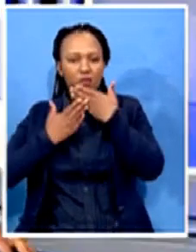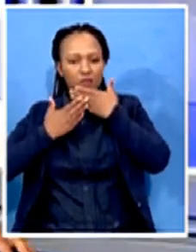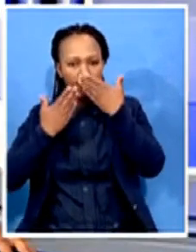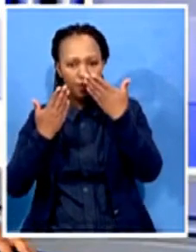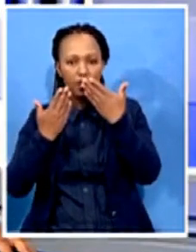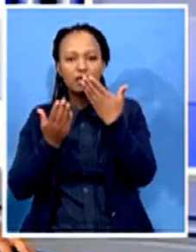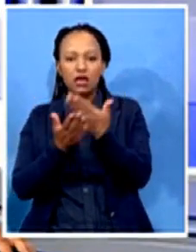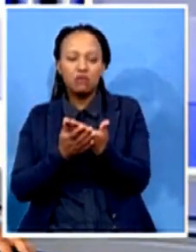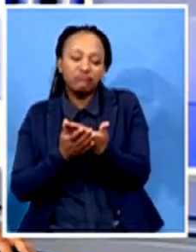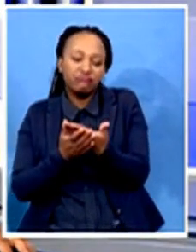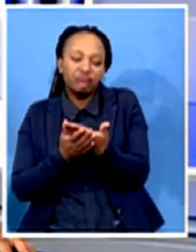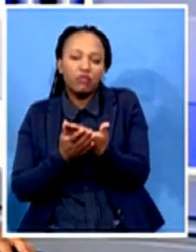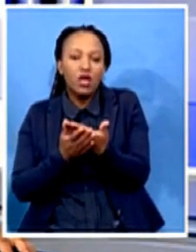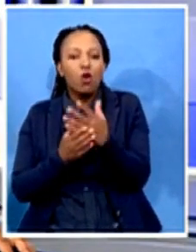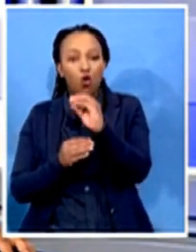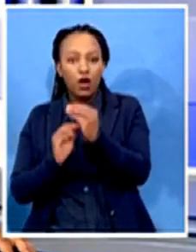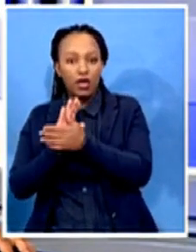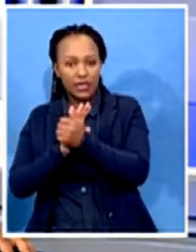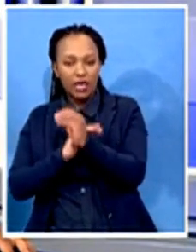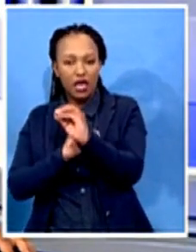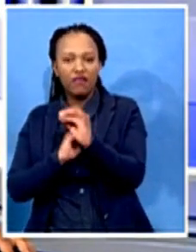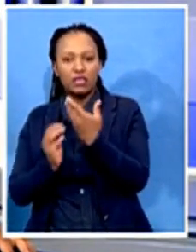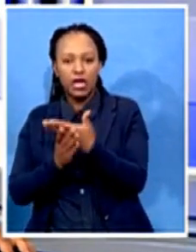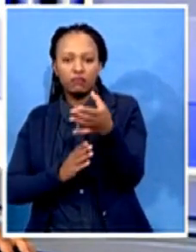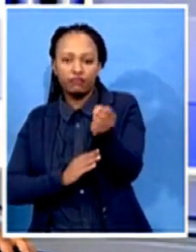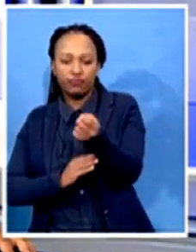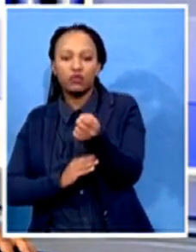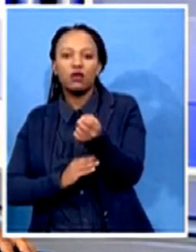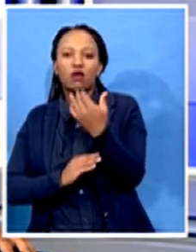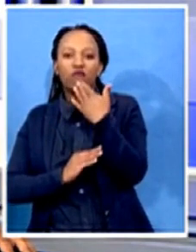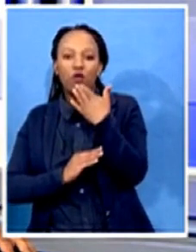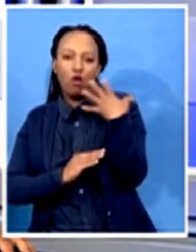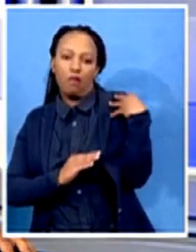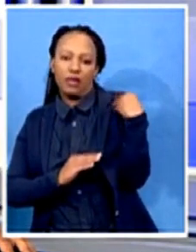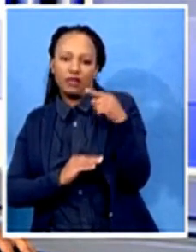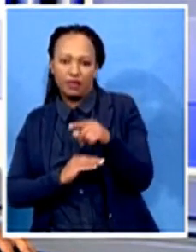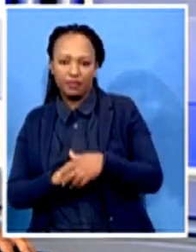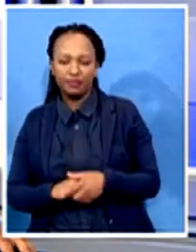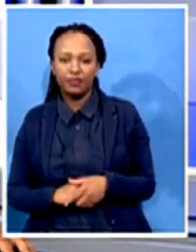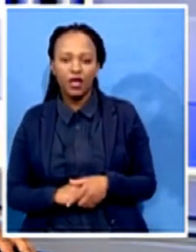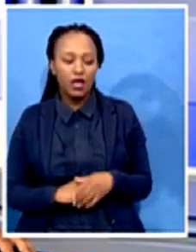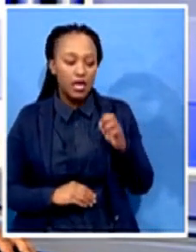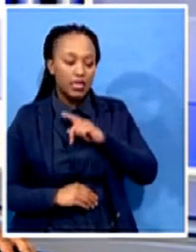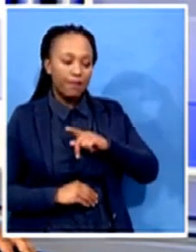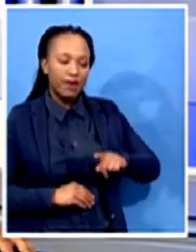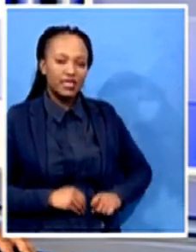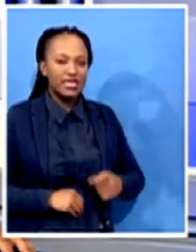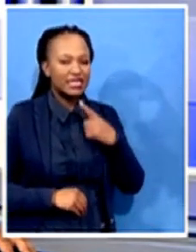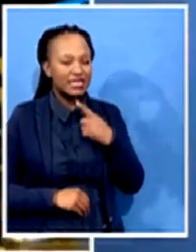President has called this an error of judgment. You saying it's a fireable offense?